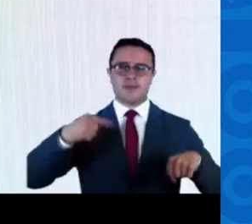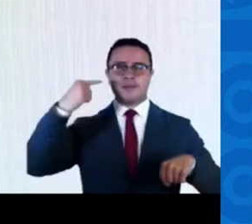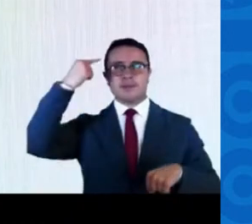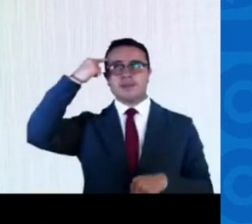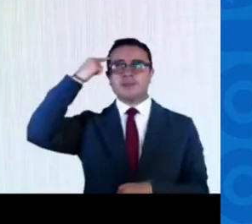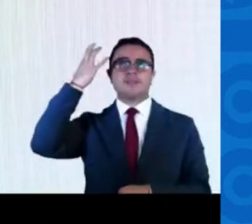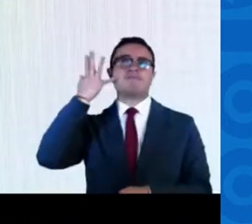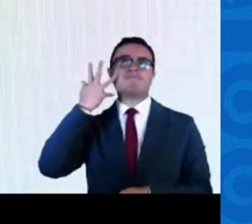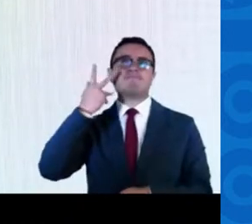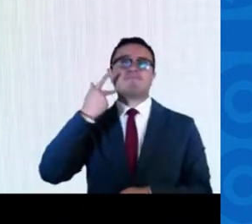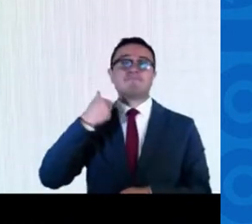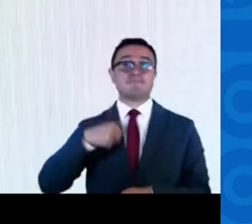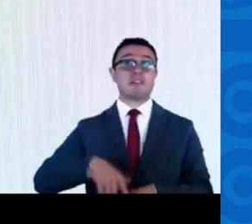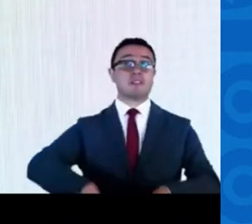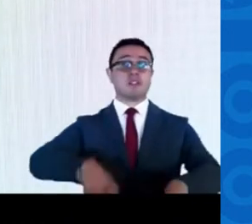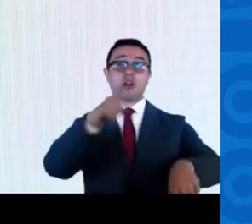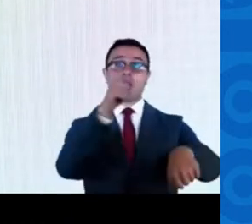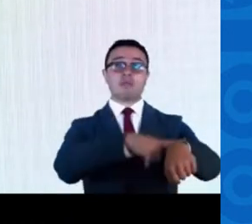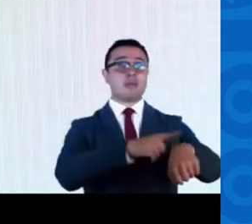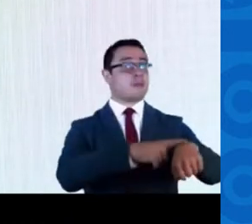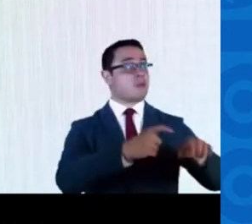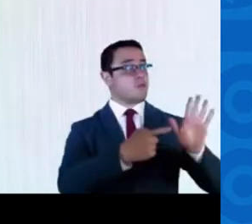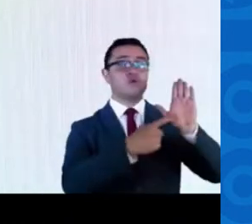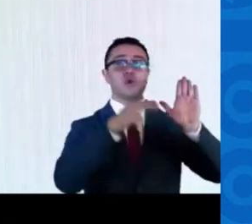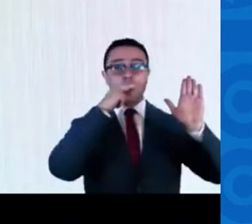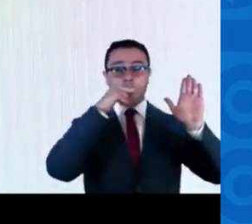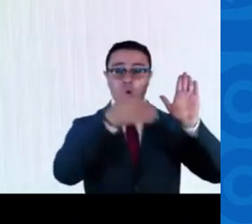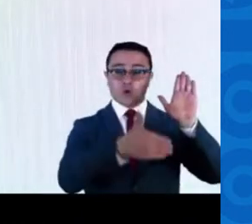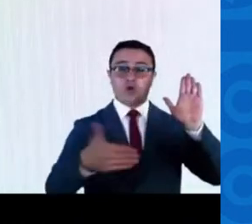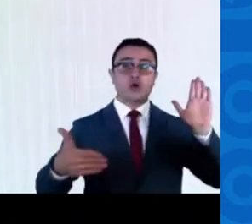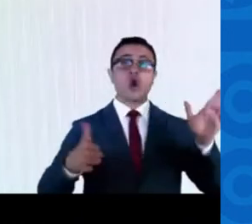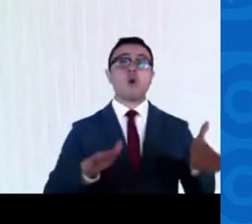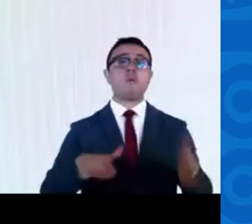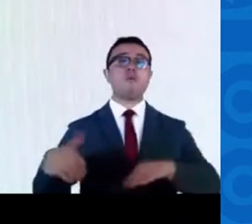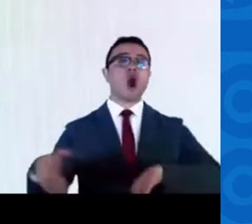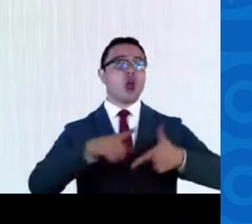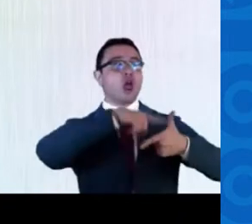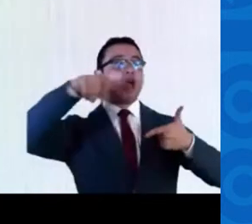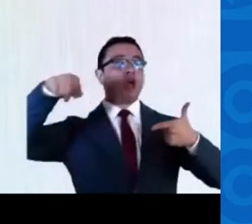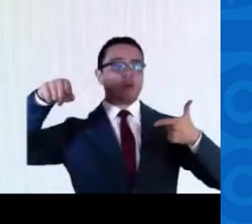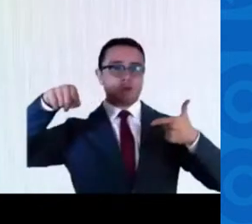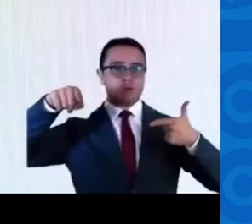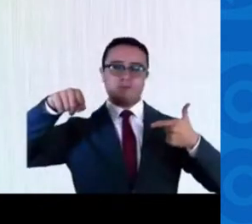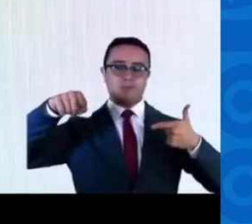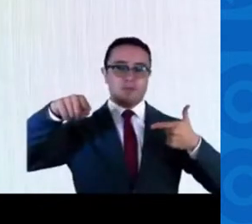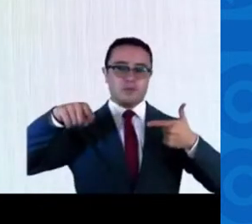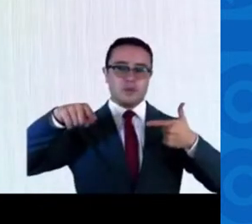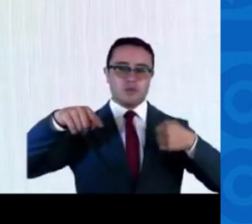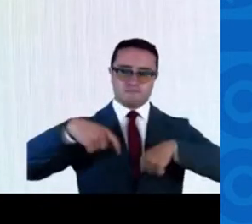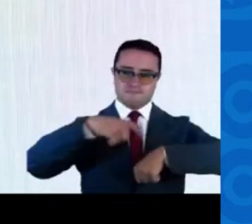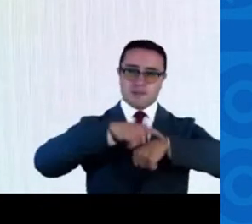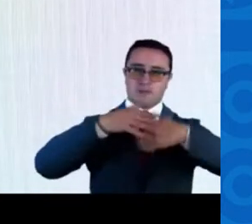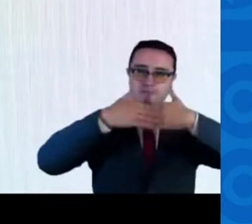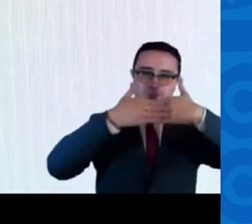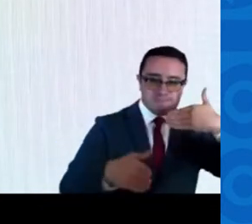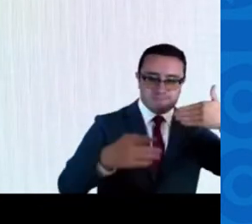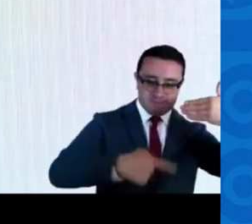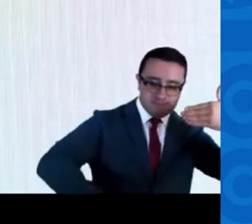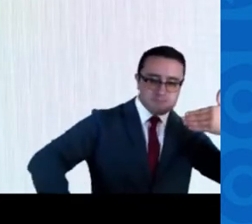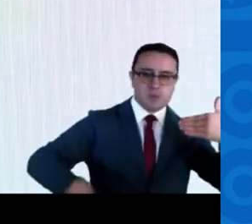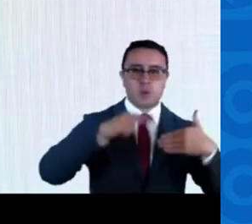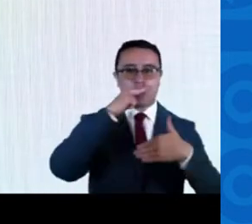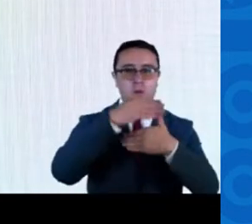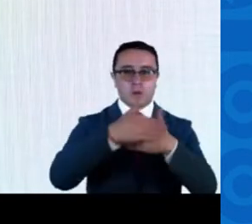and our day-to-day engine. Let's not time to be a referent for the deaths of children, but